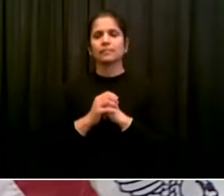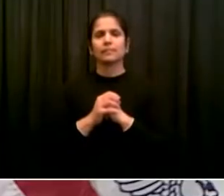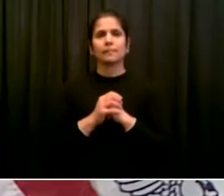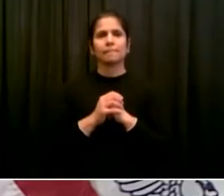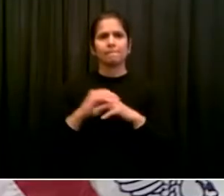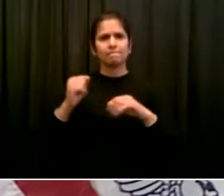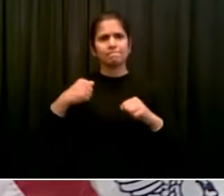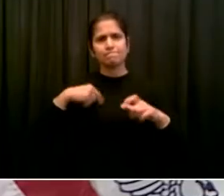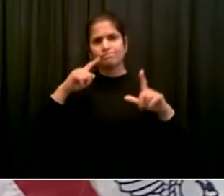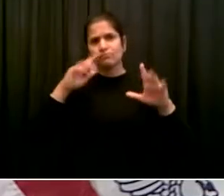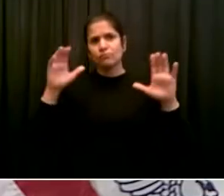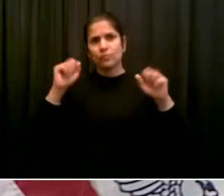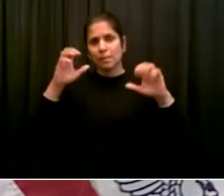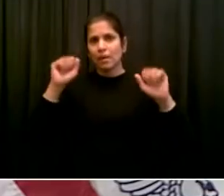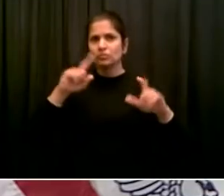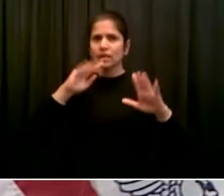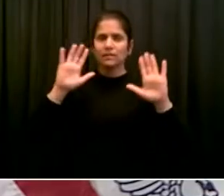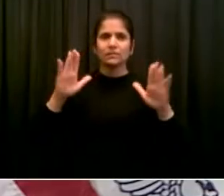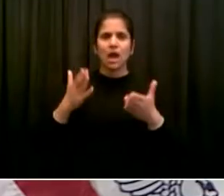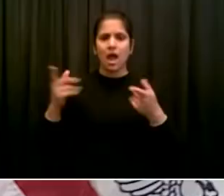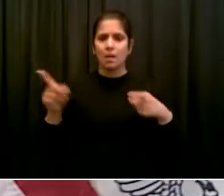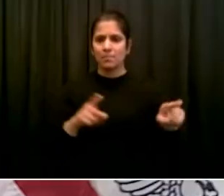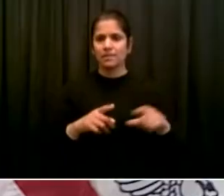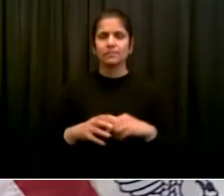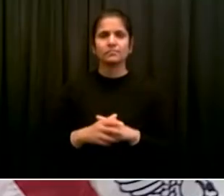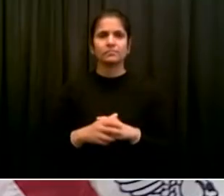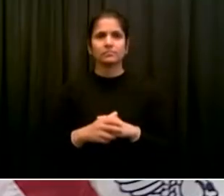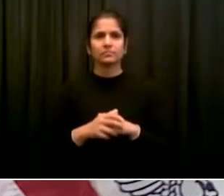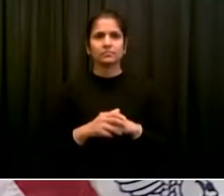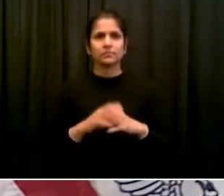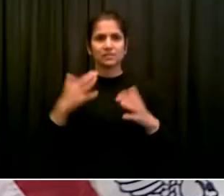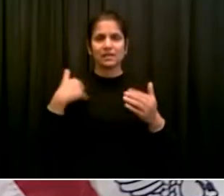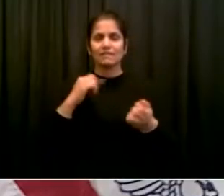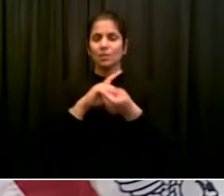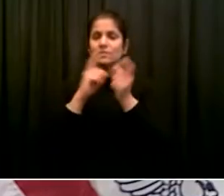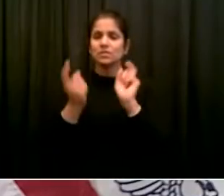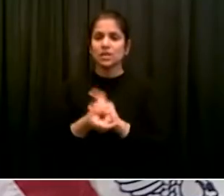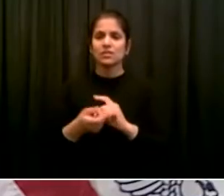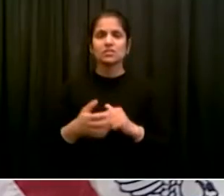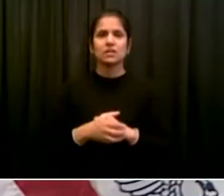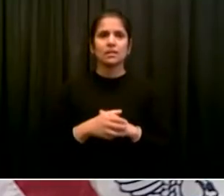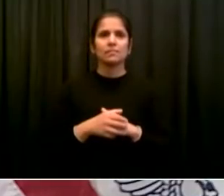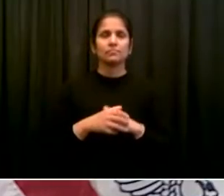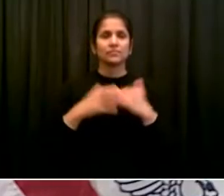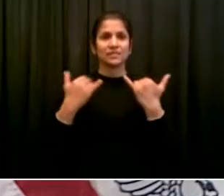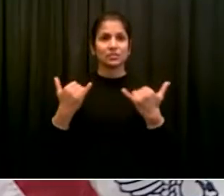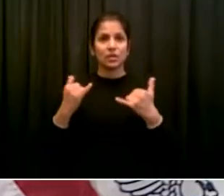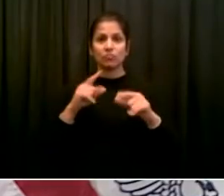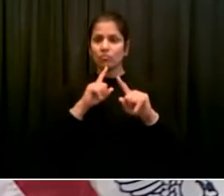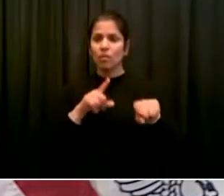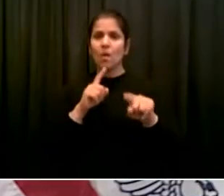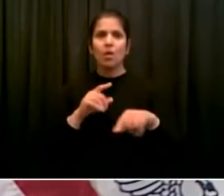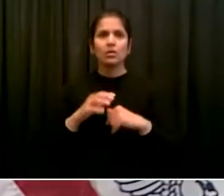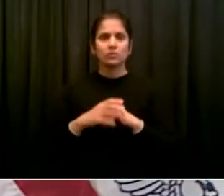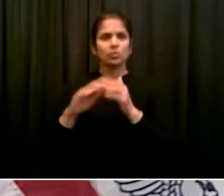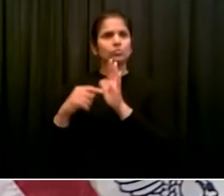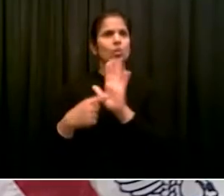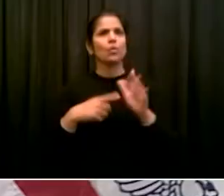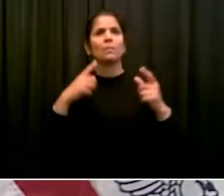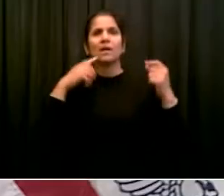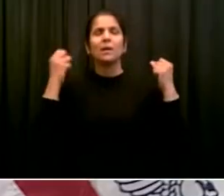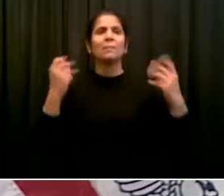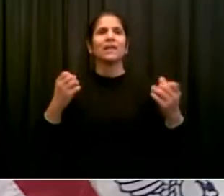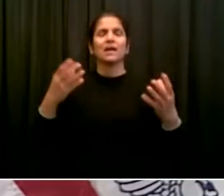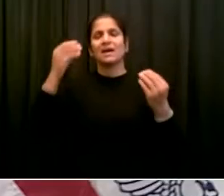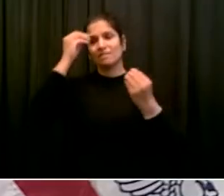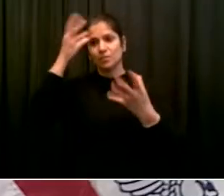the generation that gets to make these changes and these reforms, and this report shows so much that will really, really